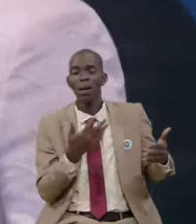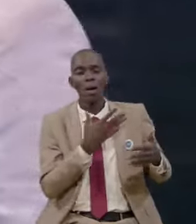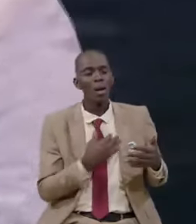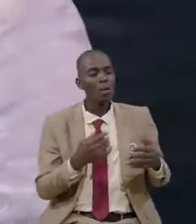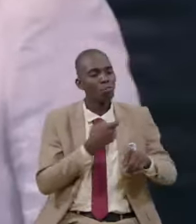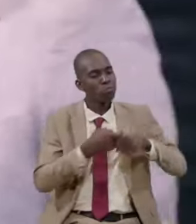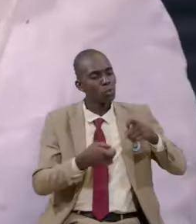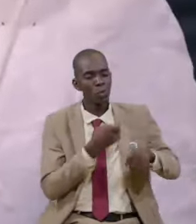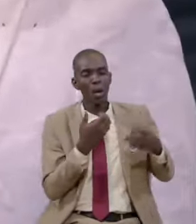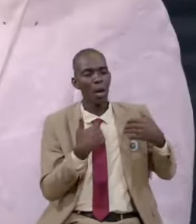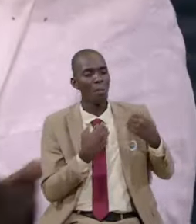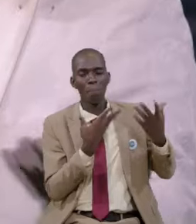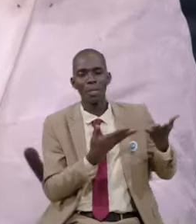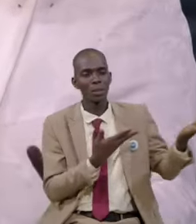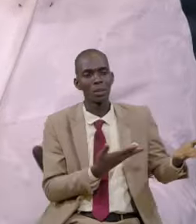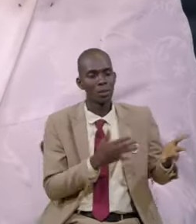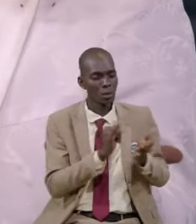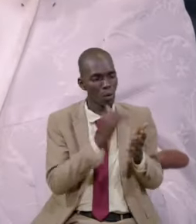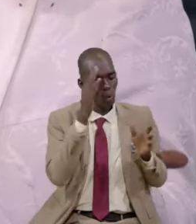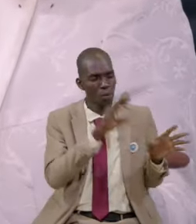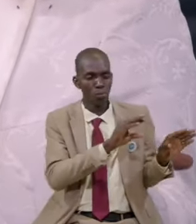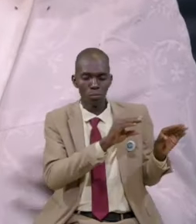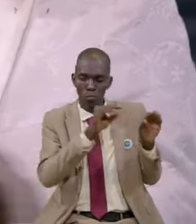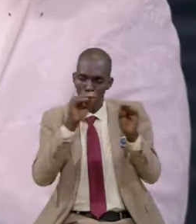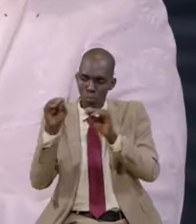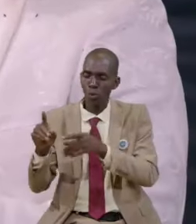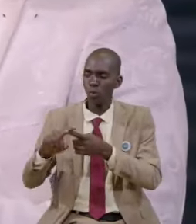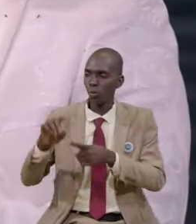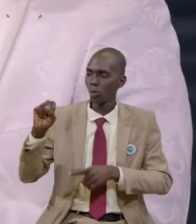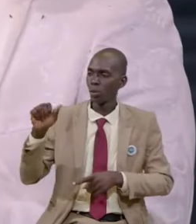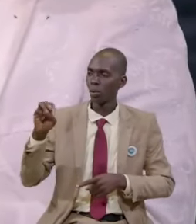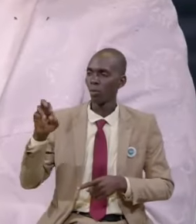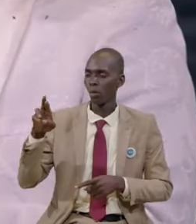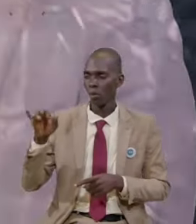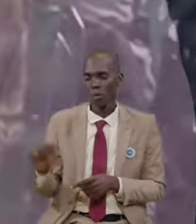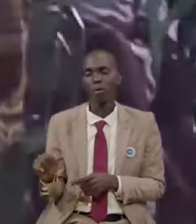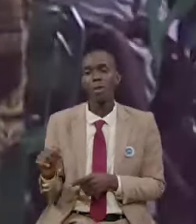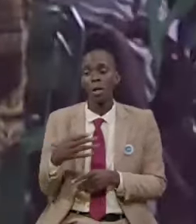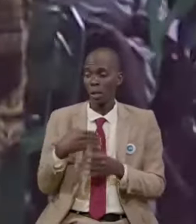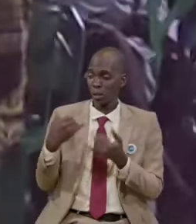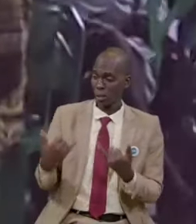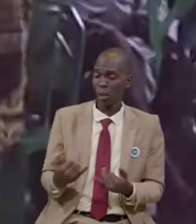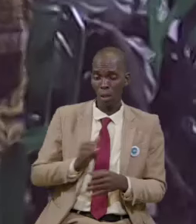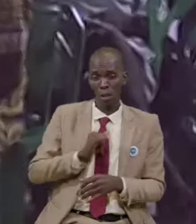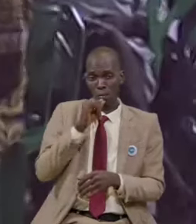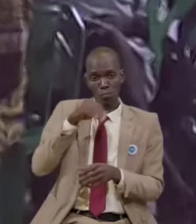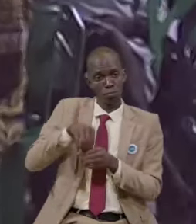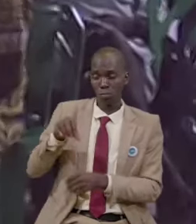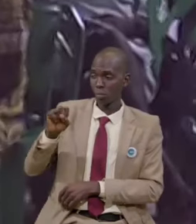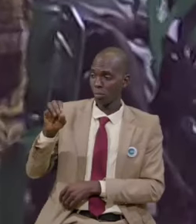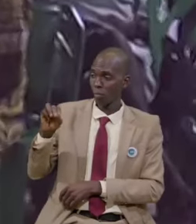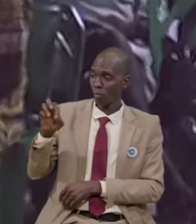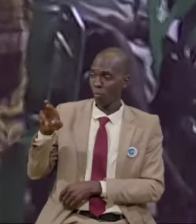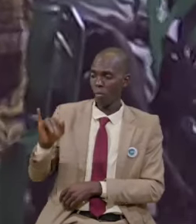believed when he was in Jerusalem, he still believed that. Conversion through Christ. salvation through Christ, eternal